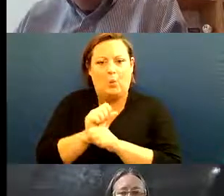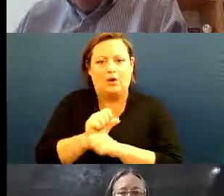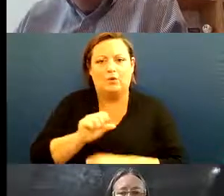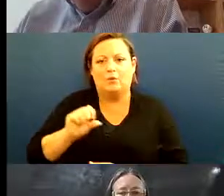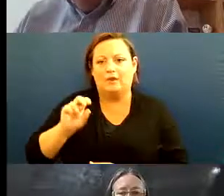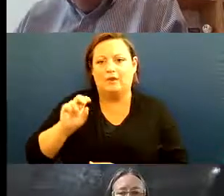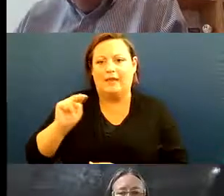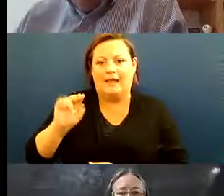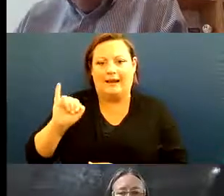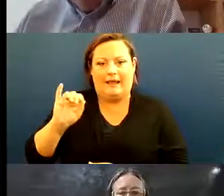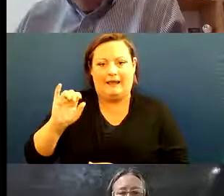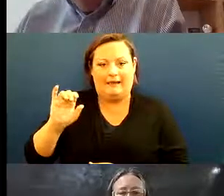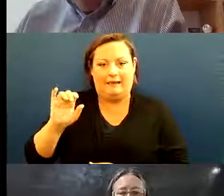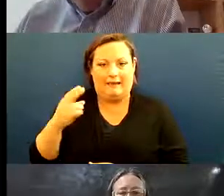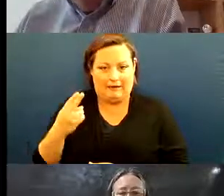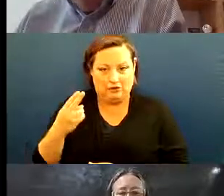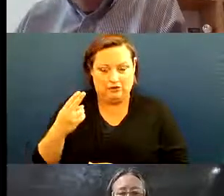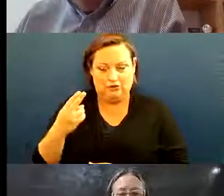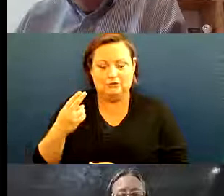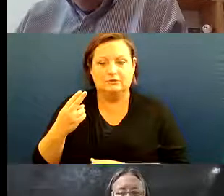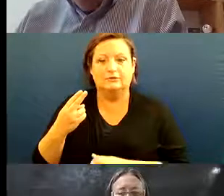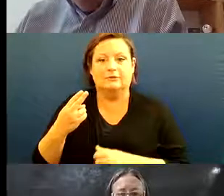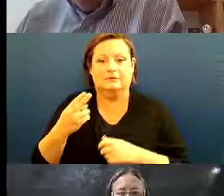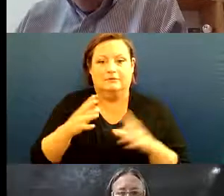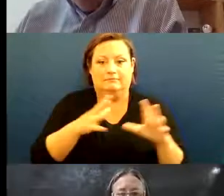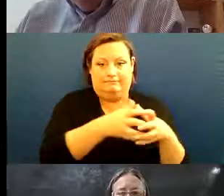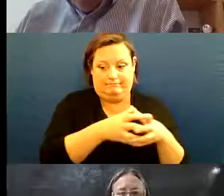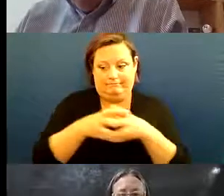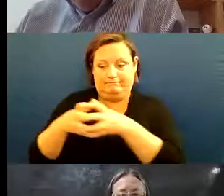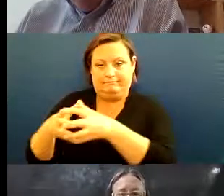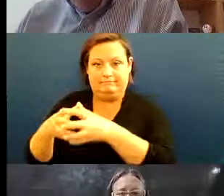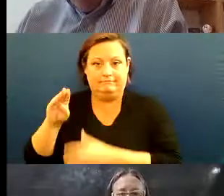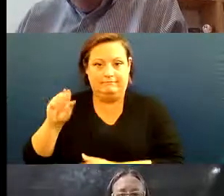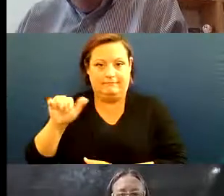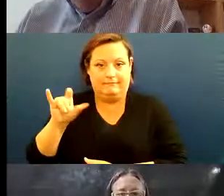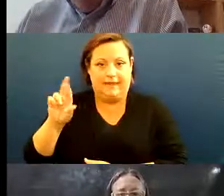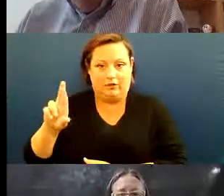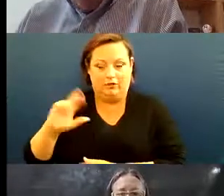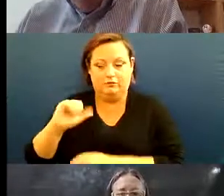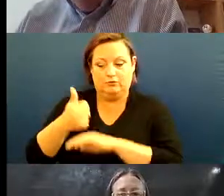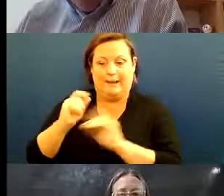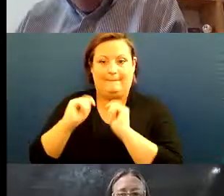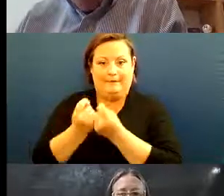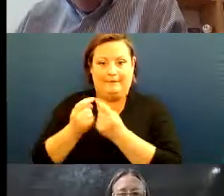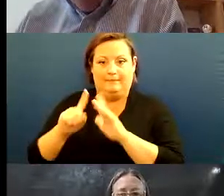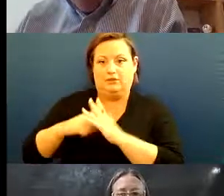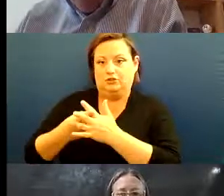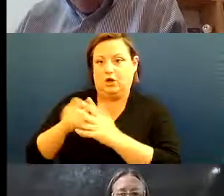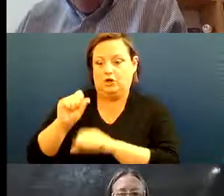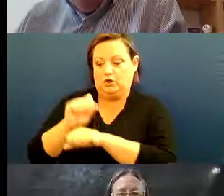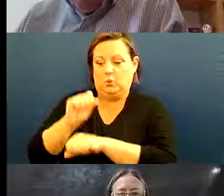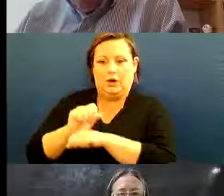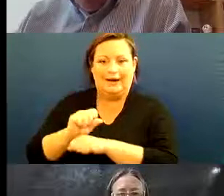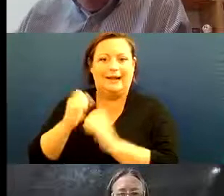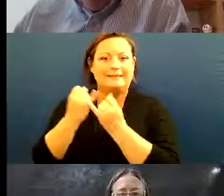NIH with me to form the team to began working as an independent scientist